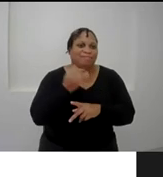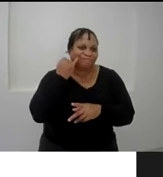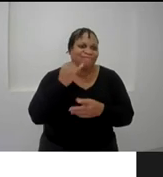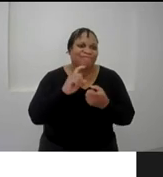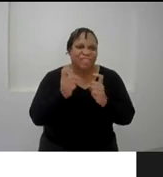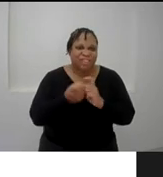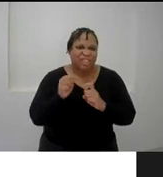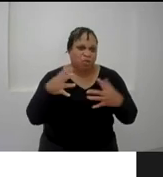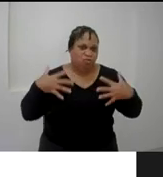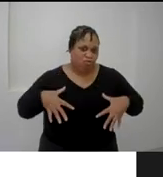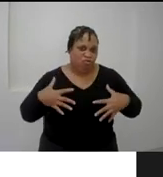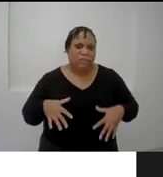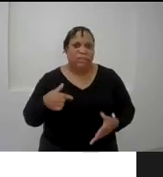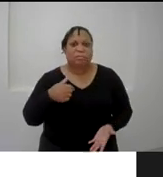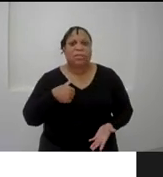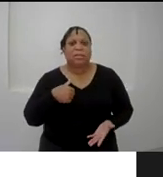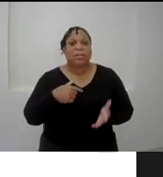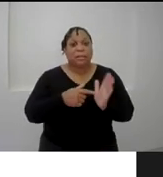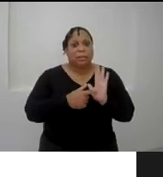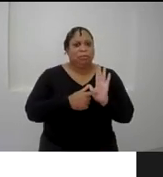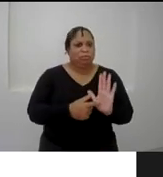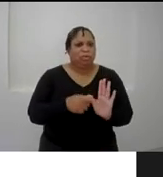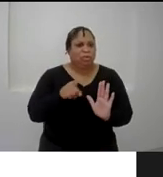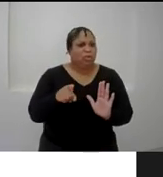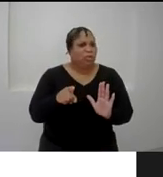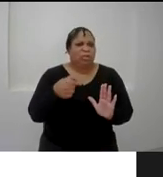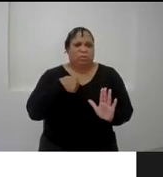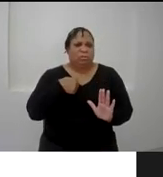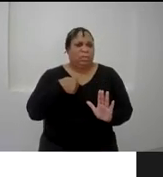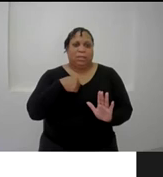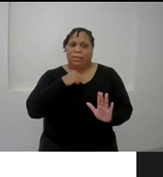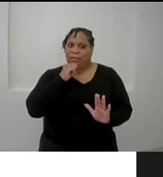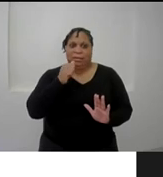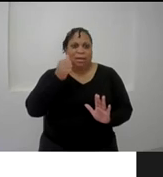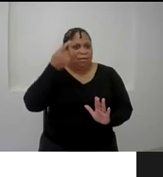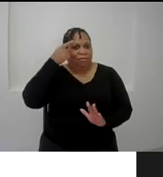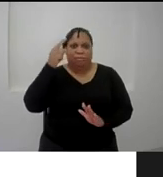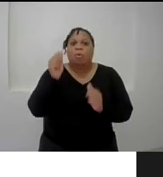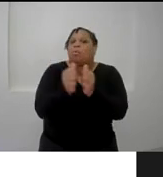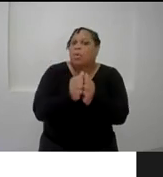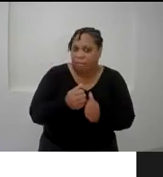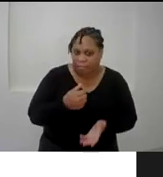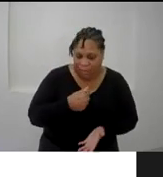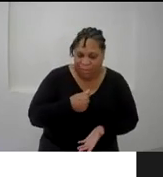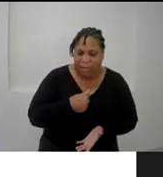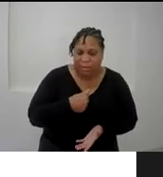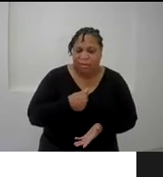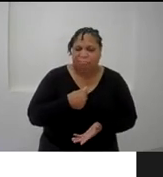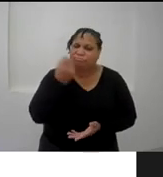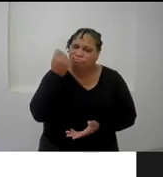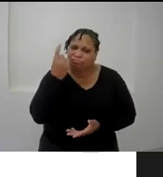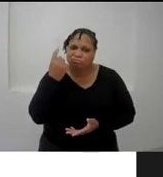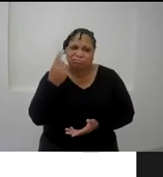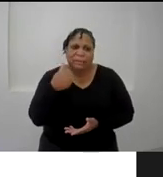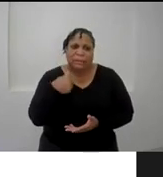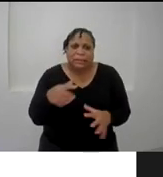me. This is a sign that you're doing things to me rather than doing things with me. When you realize that I am